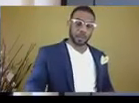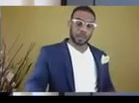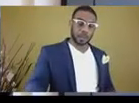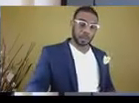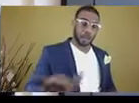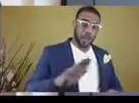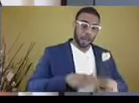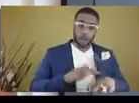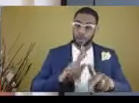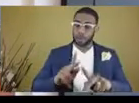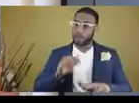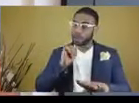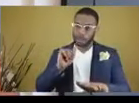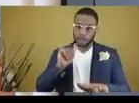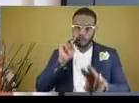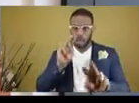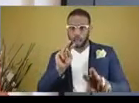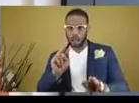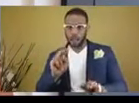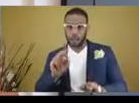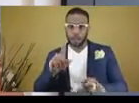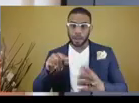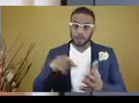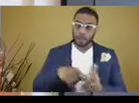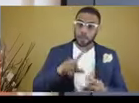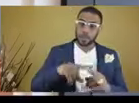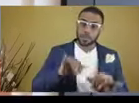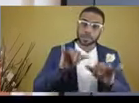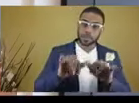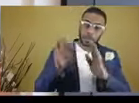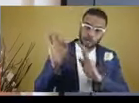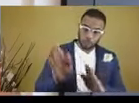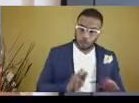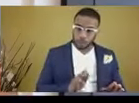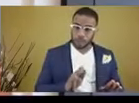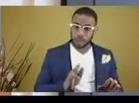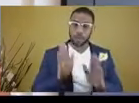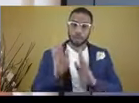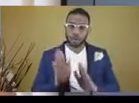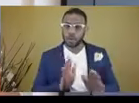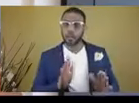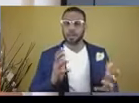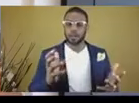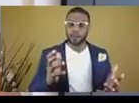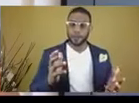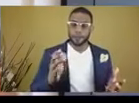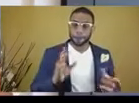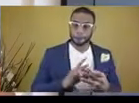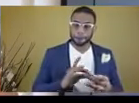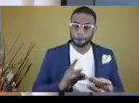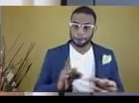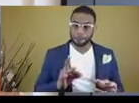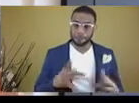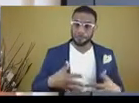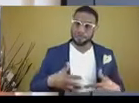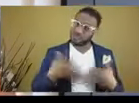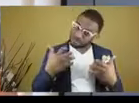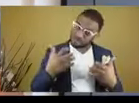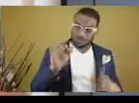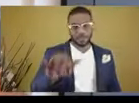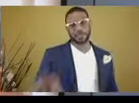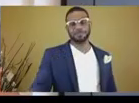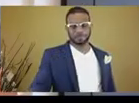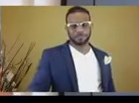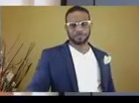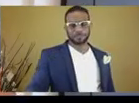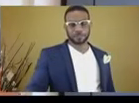to not just be on the lookout about that, but to stay organized, stay mobilized, and stay angry because they're